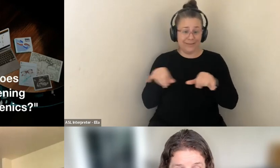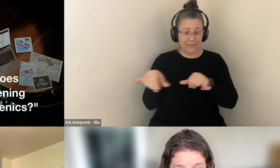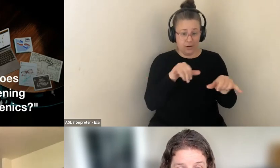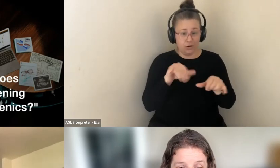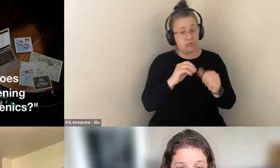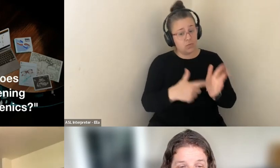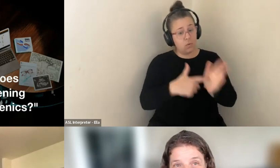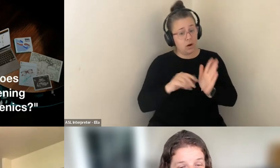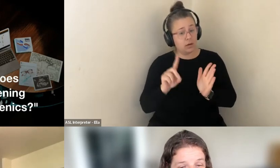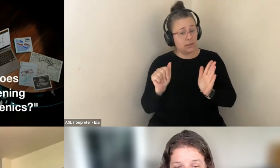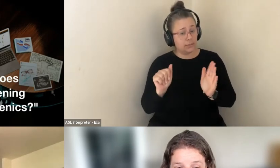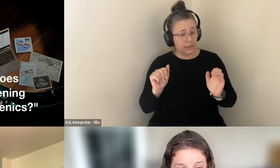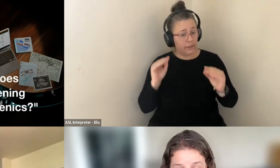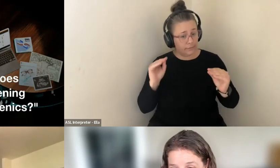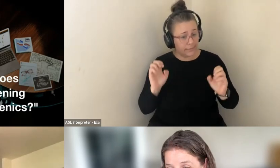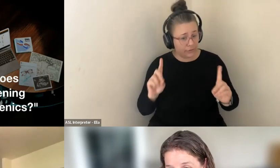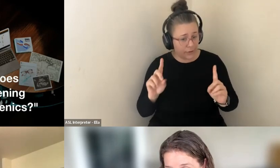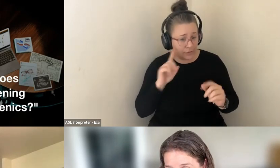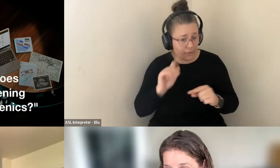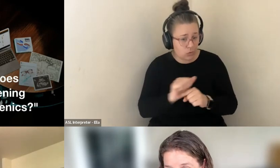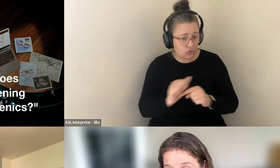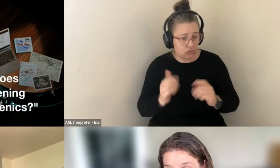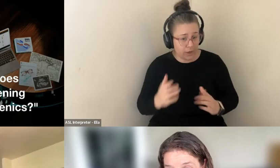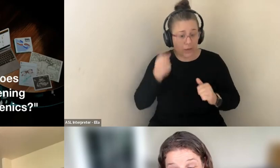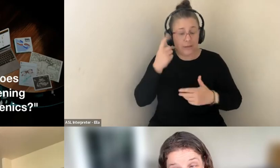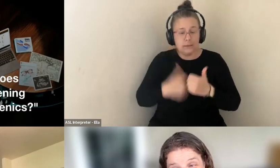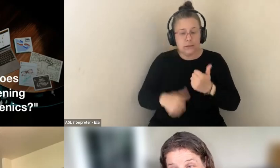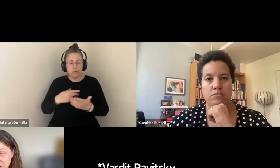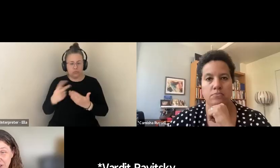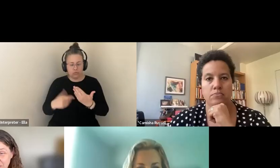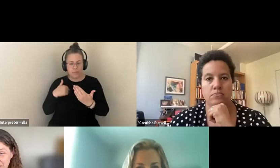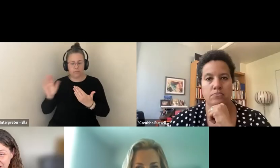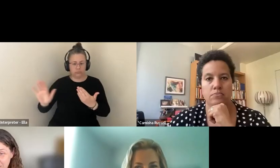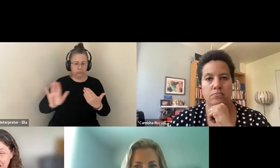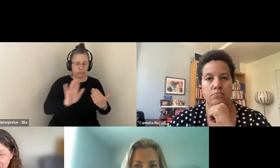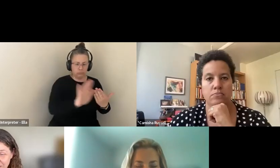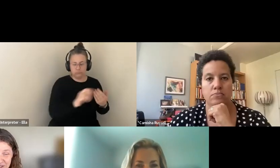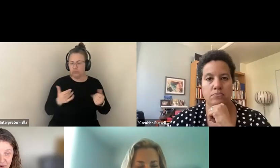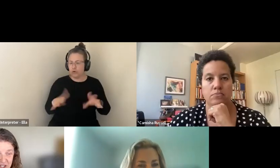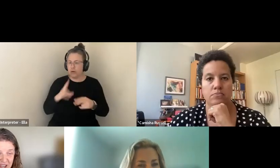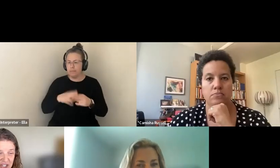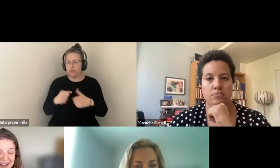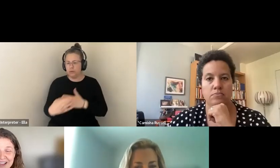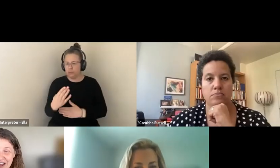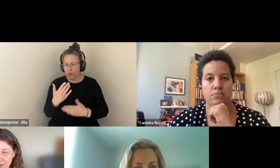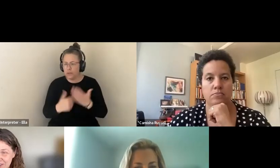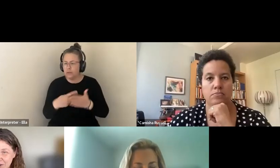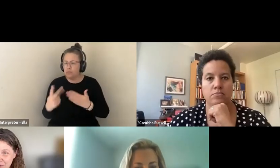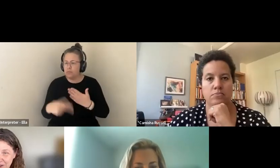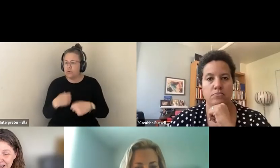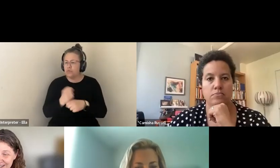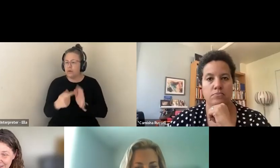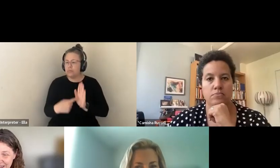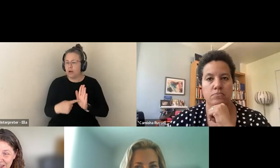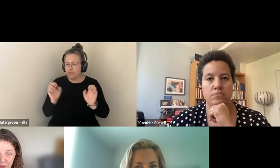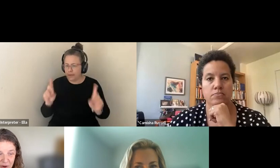our trainees, but each program addresses this in different ways. As was mentioned earlier, there are some programs that really have created models for education, others that are